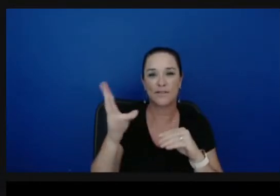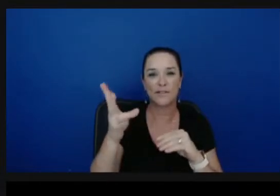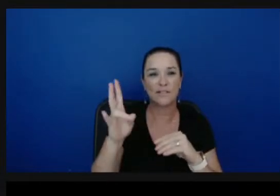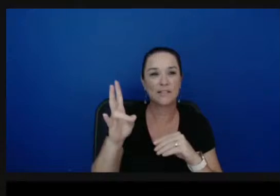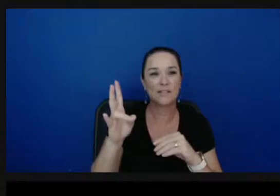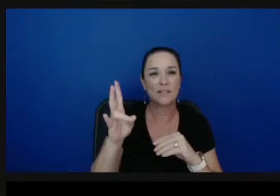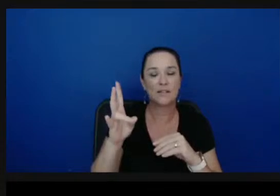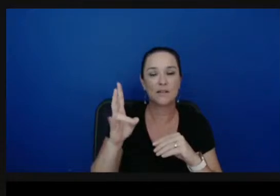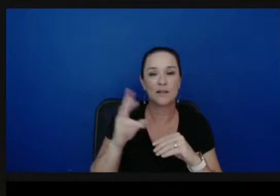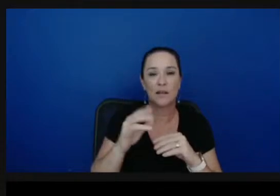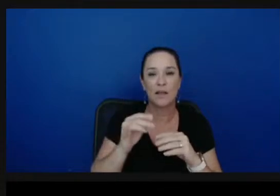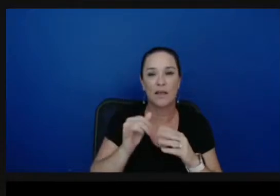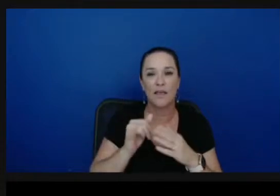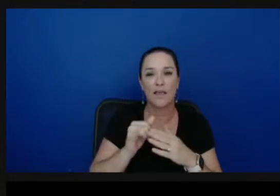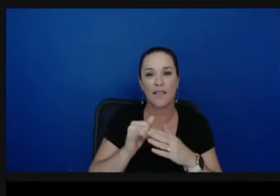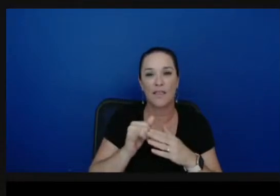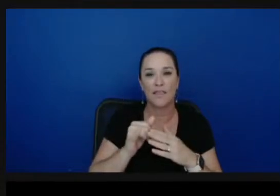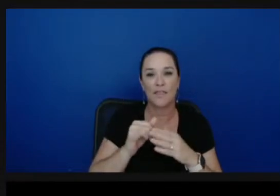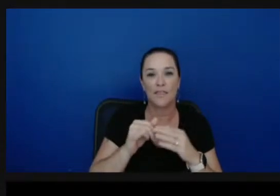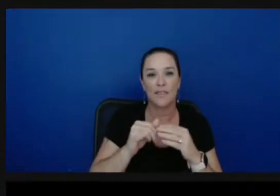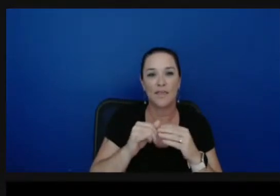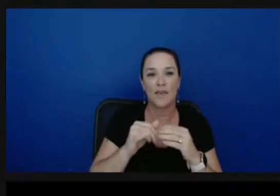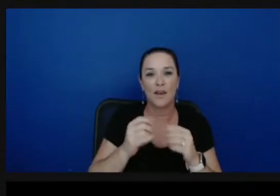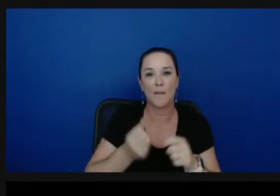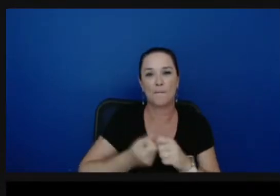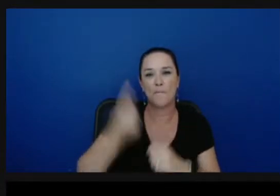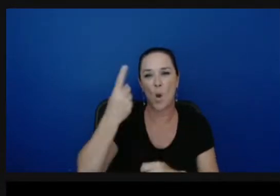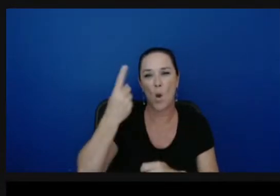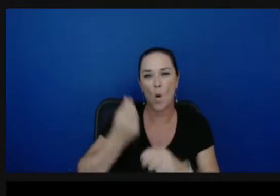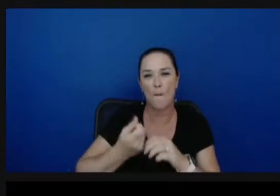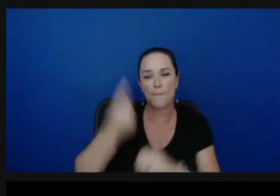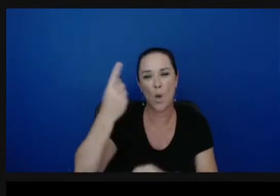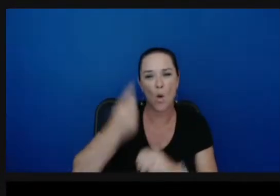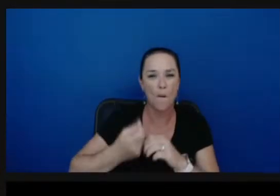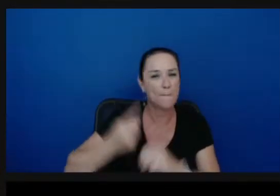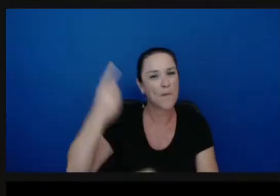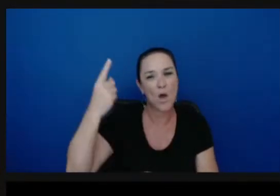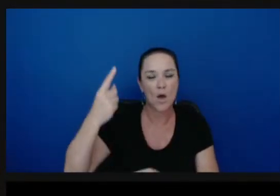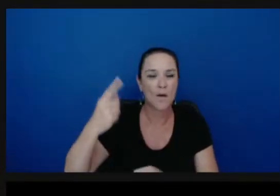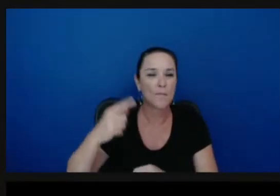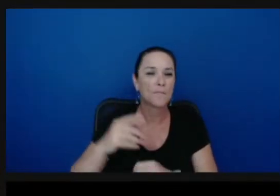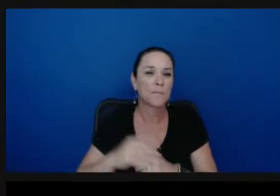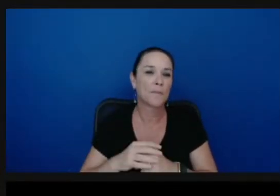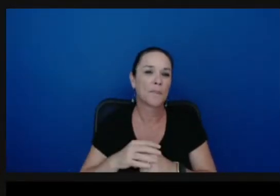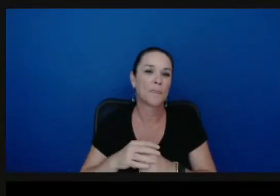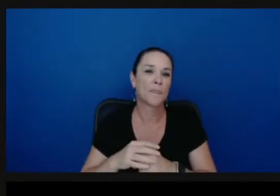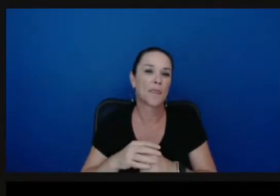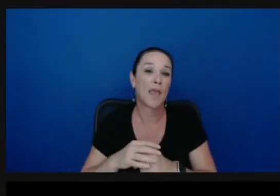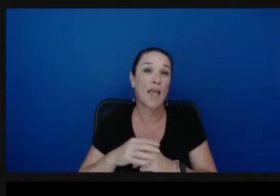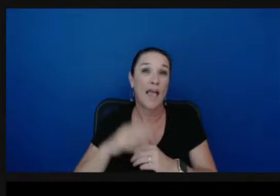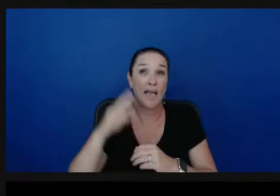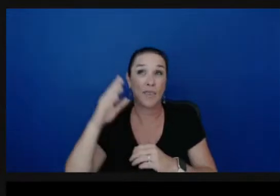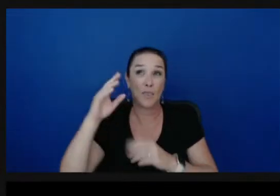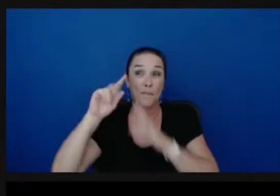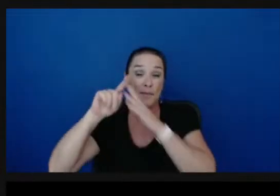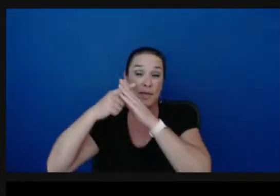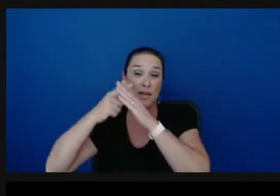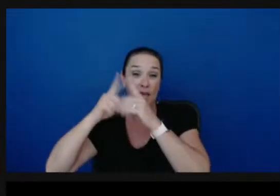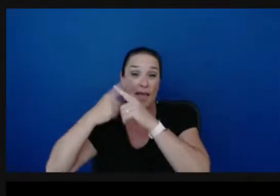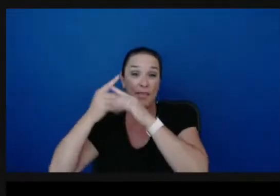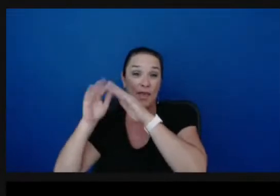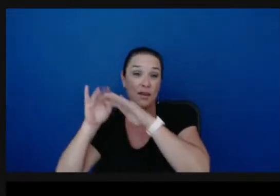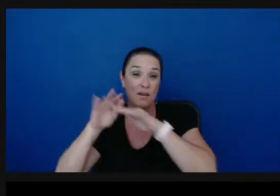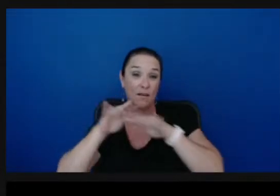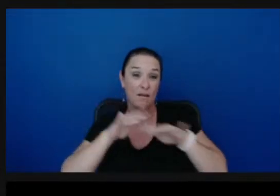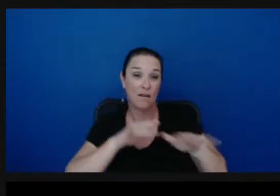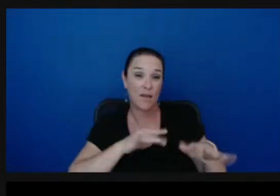That uprift part where steam explosions were shooting lava high into the air, slightly downrift where that older, cooler lava that